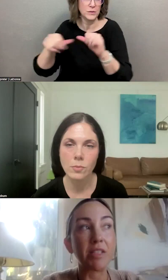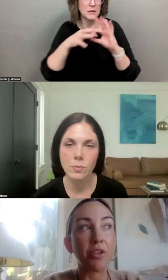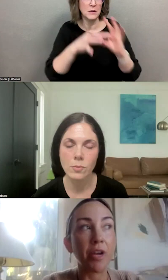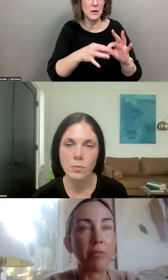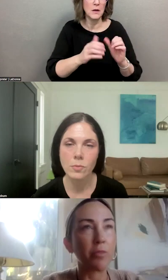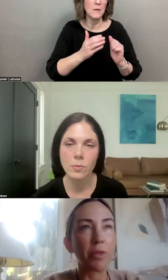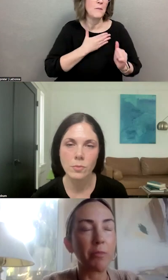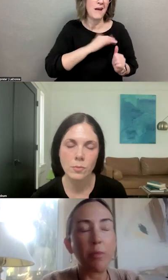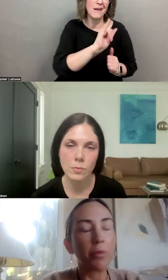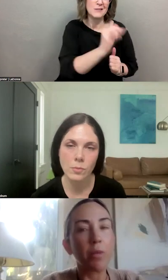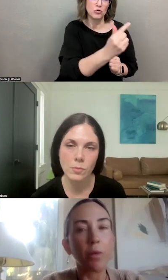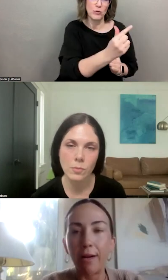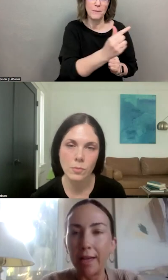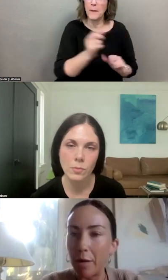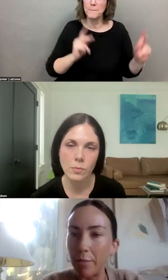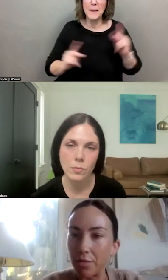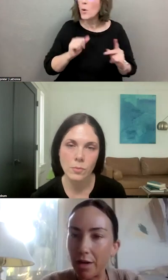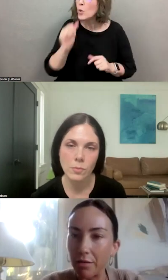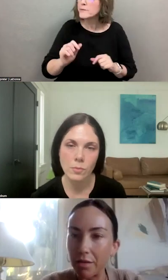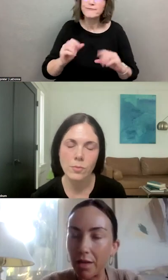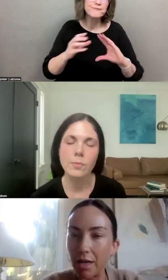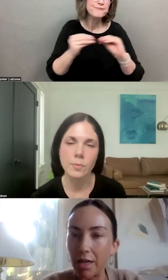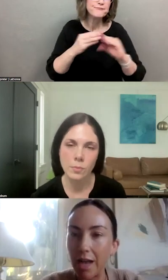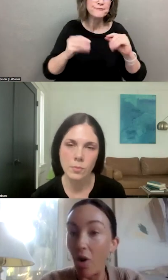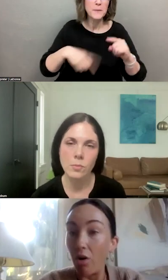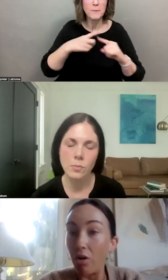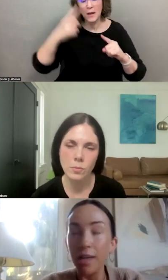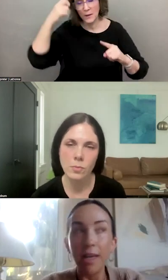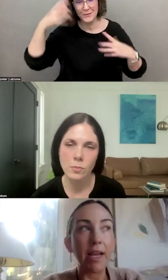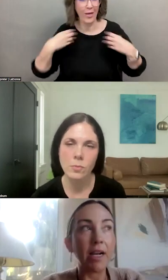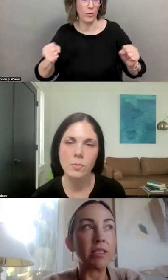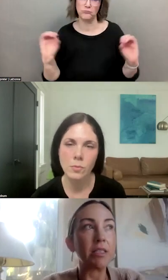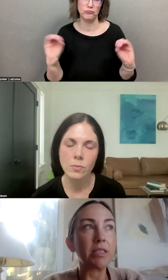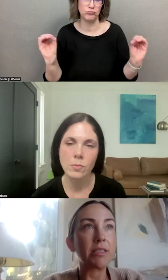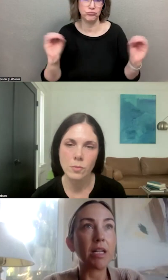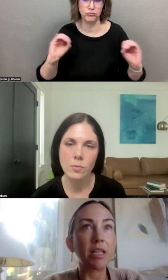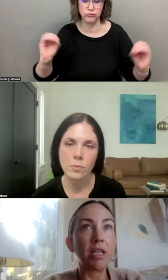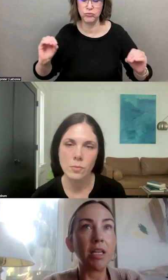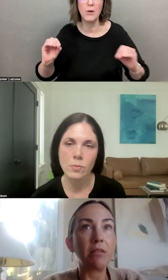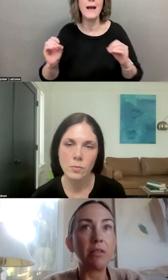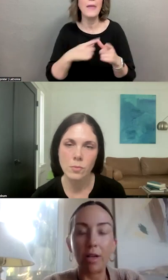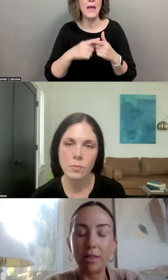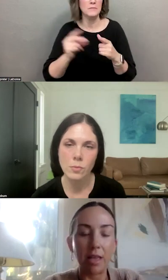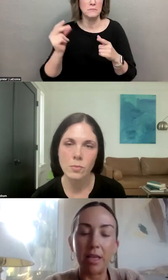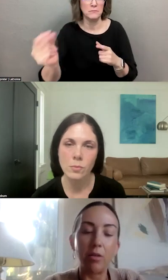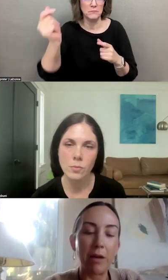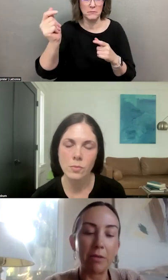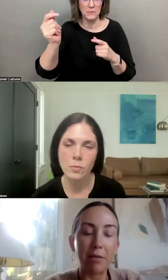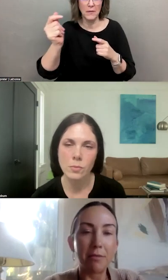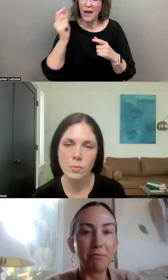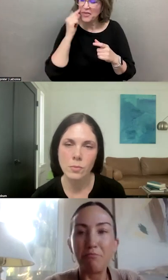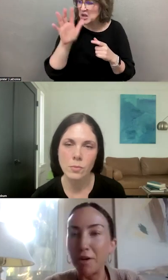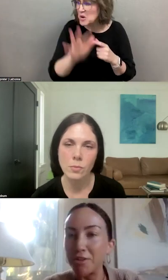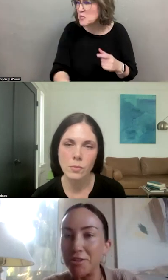my Instagram, people really weren't talking about mental health at all. And suddenly, I think around